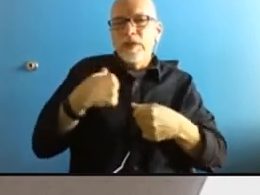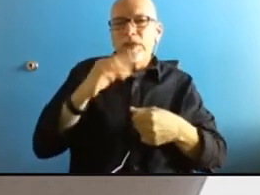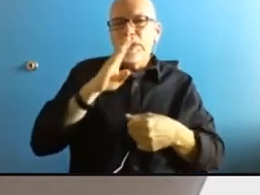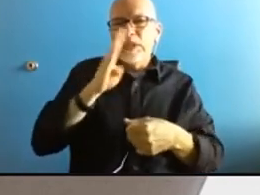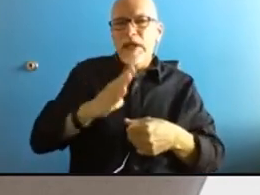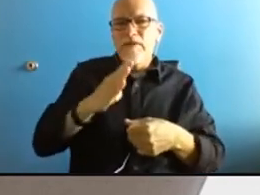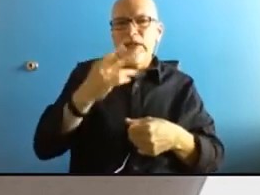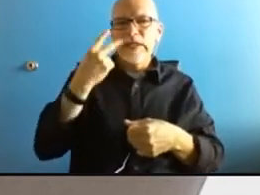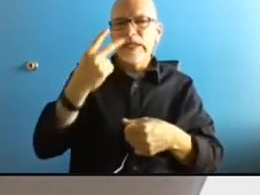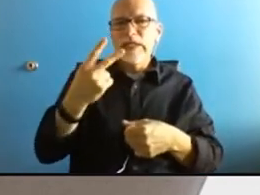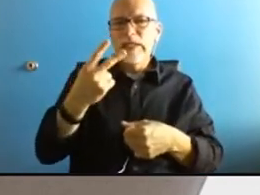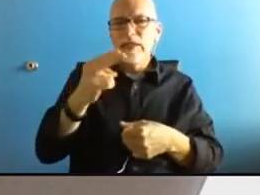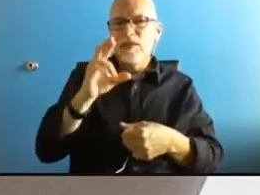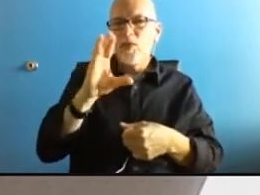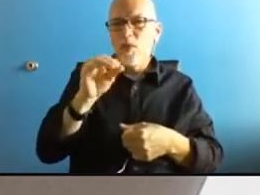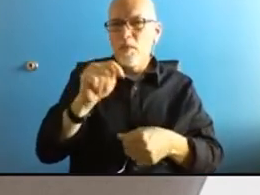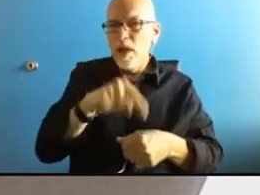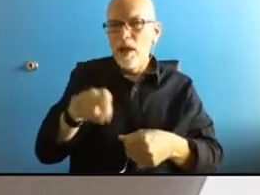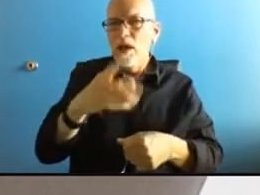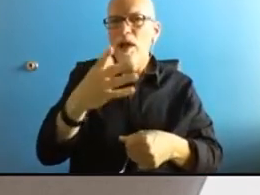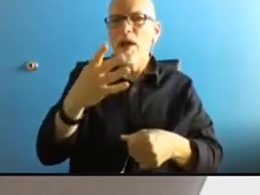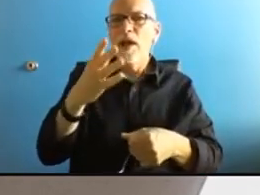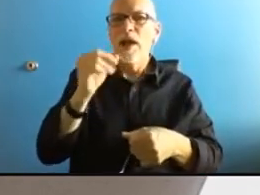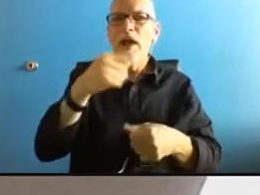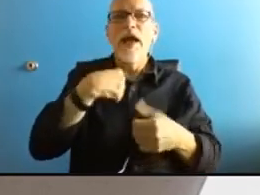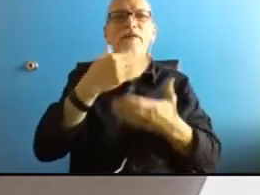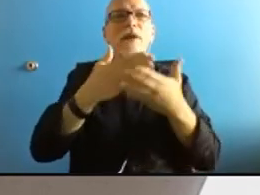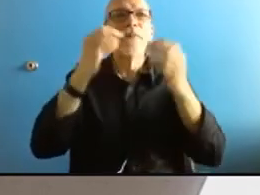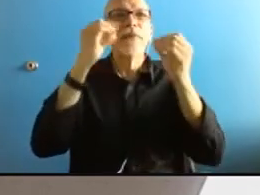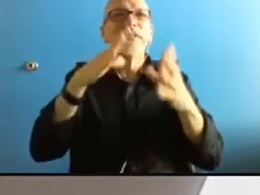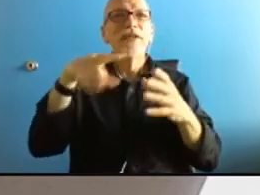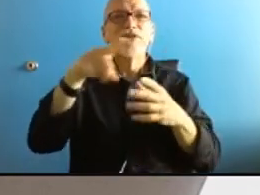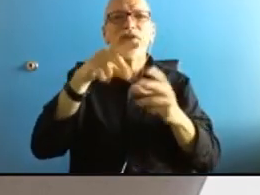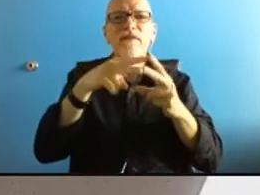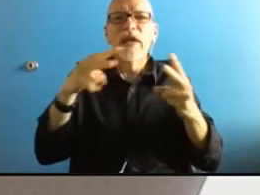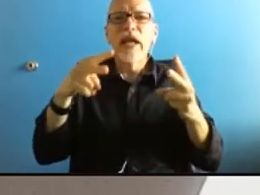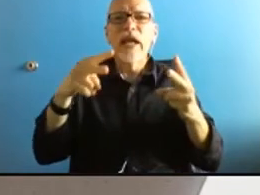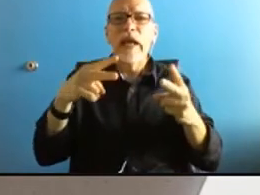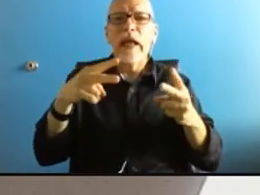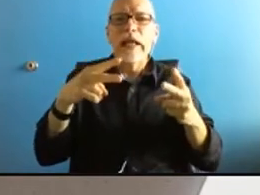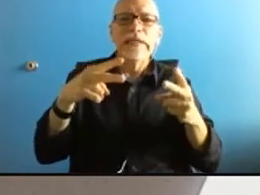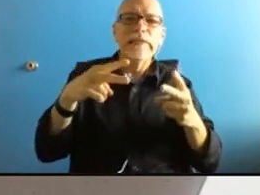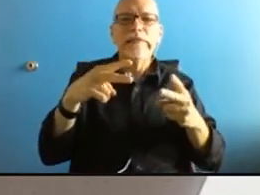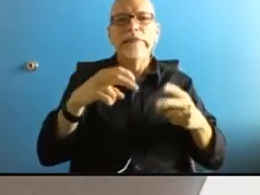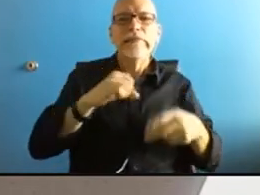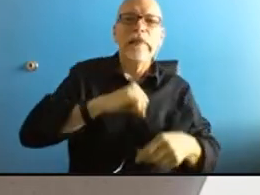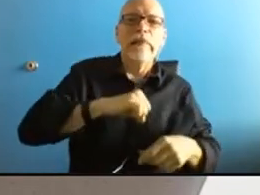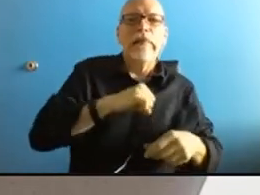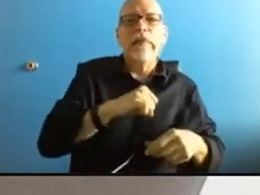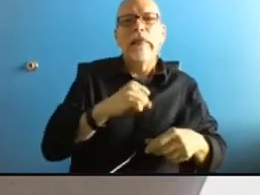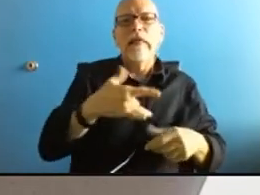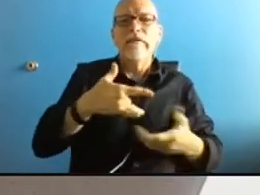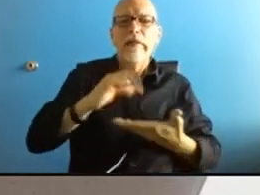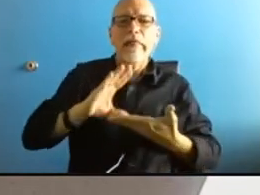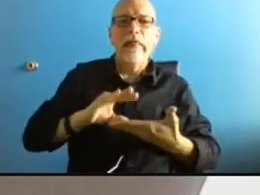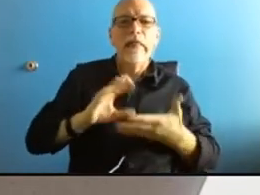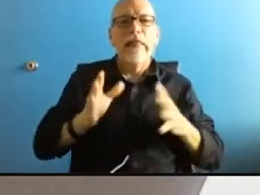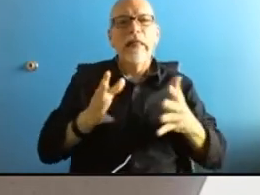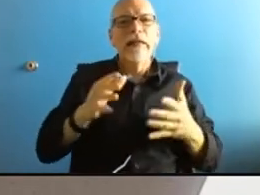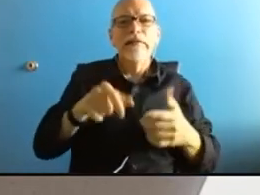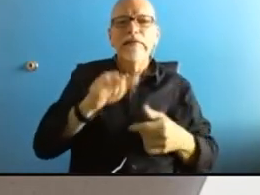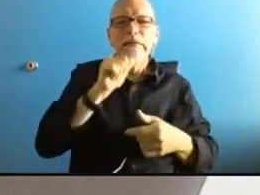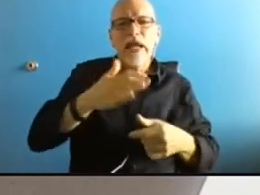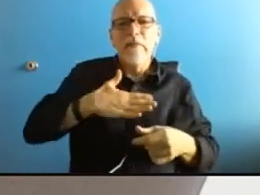these robots, or you have educators that are very intimidated, that they're like, wait a minute, this is not my